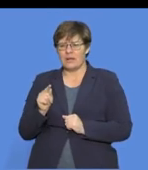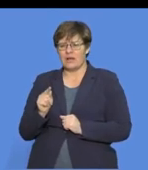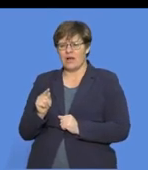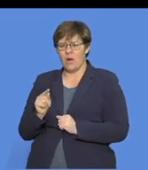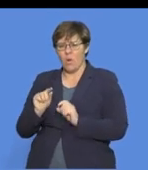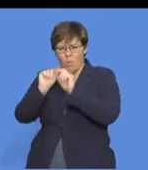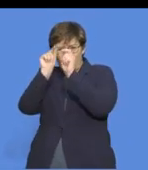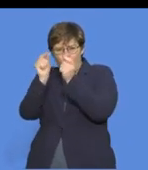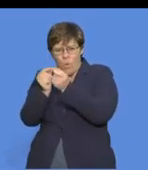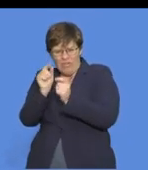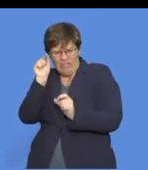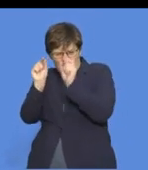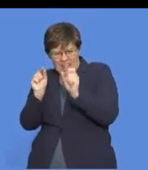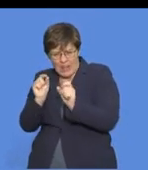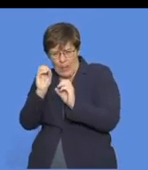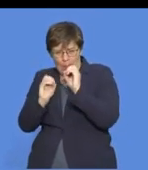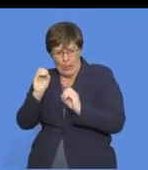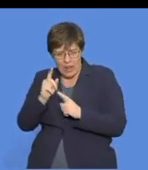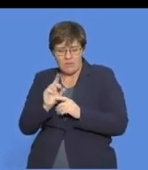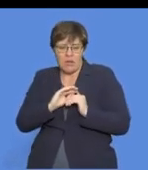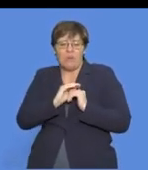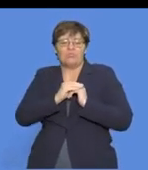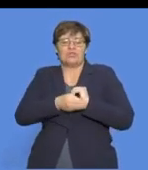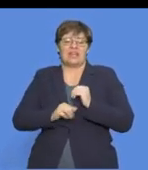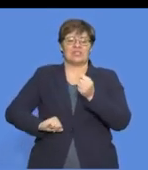walls, obviously for protection and support,